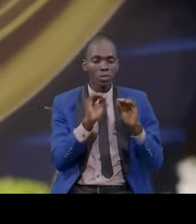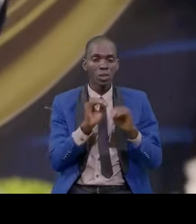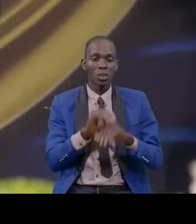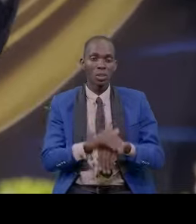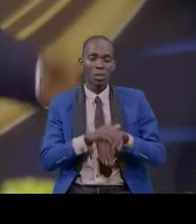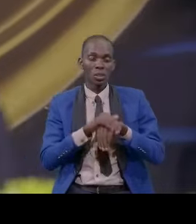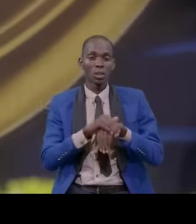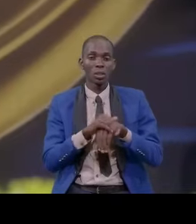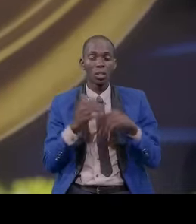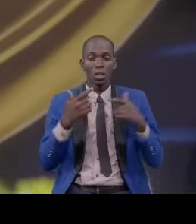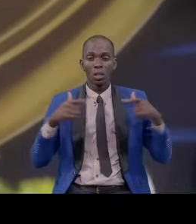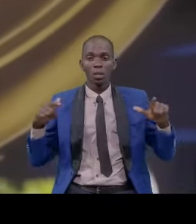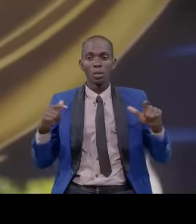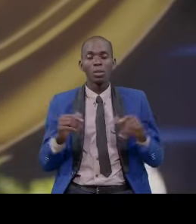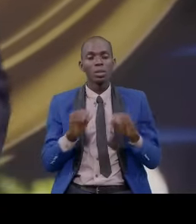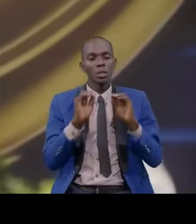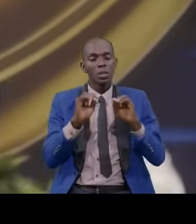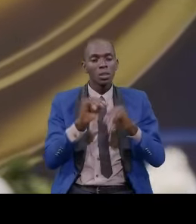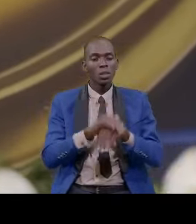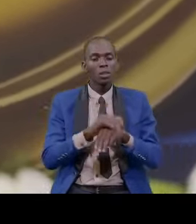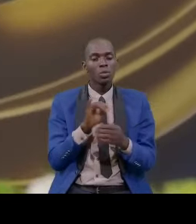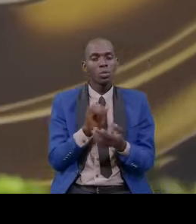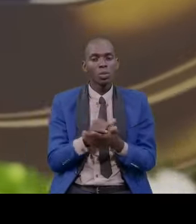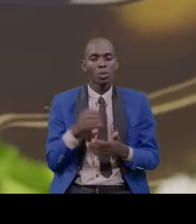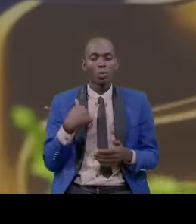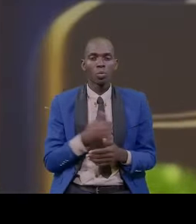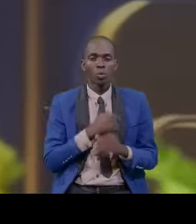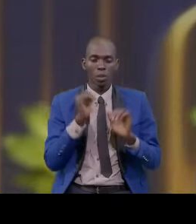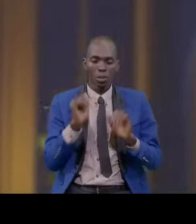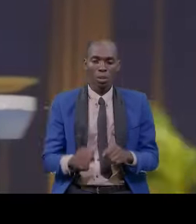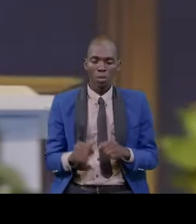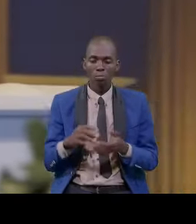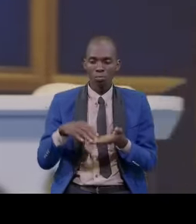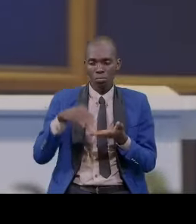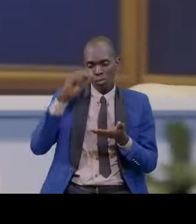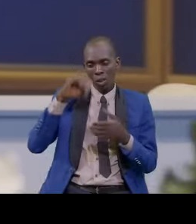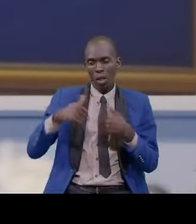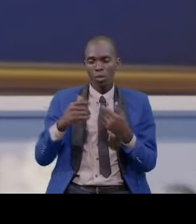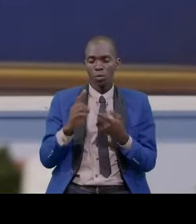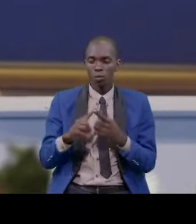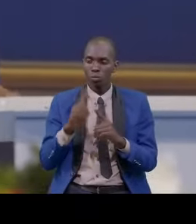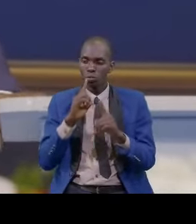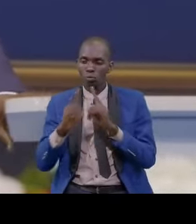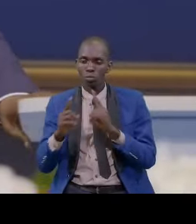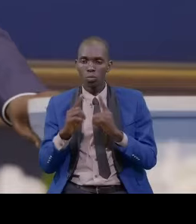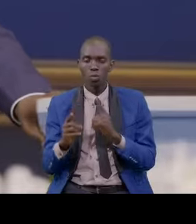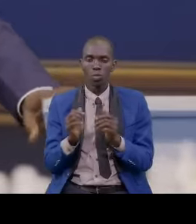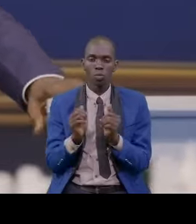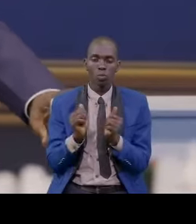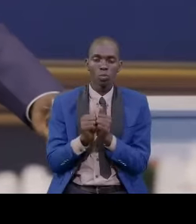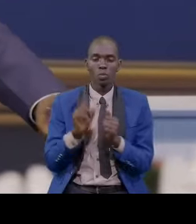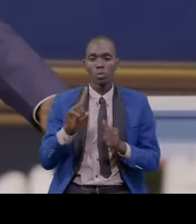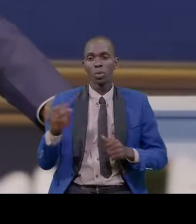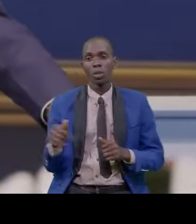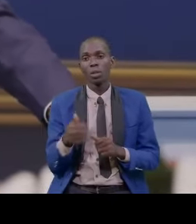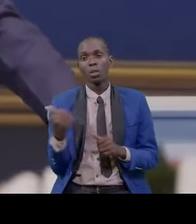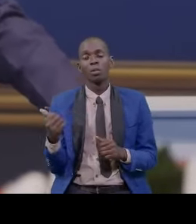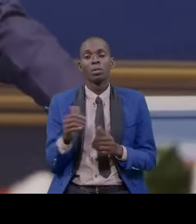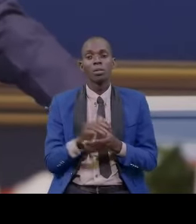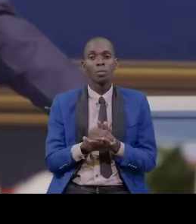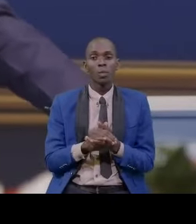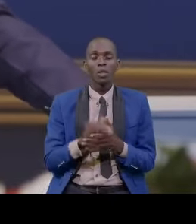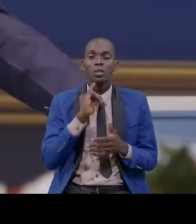be able to communicate, it's not there preaching the gospel. So this week, as